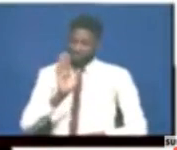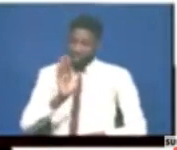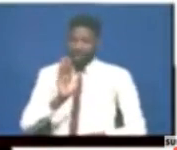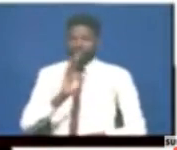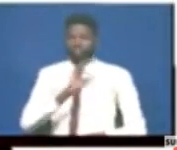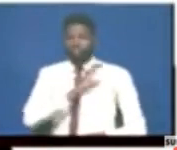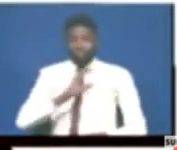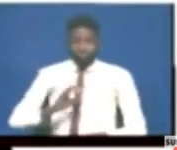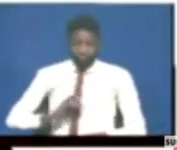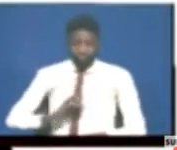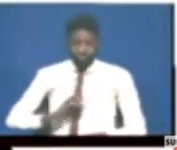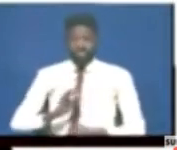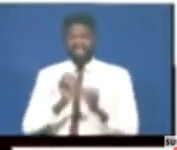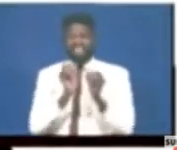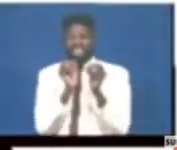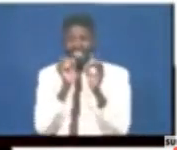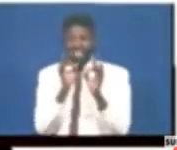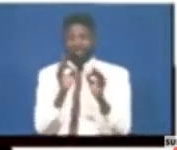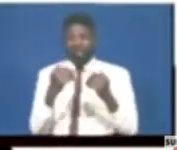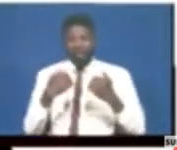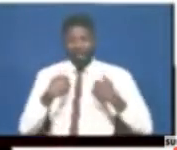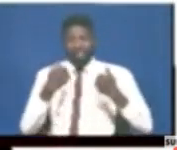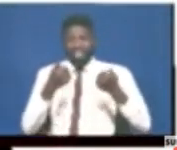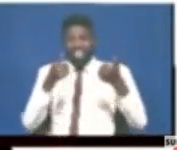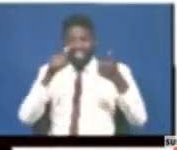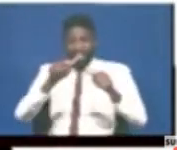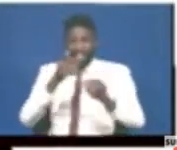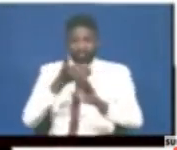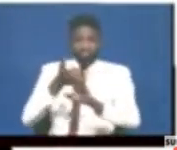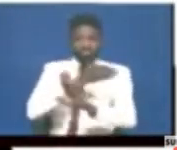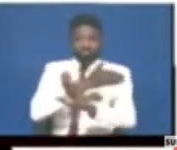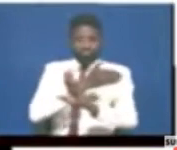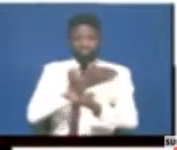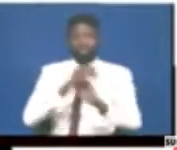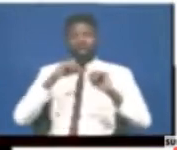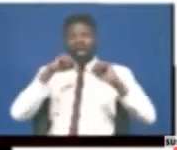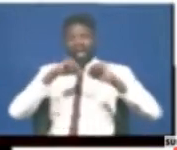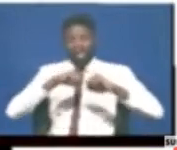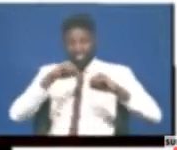were any resolutions preceding this appointment.